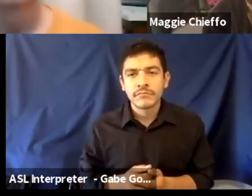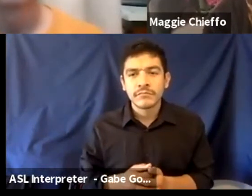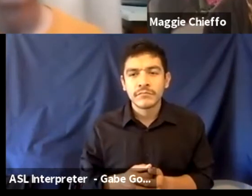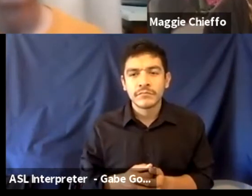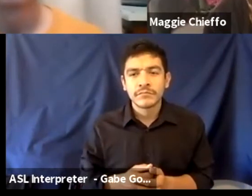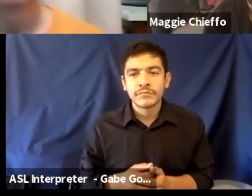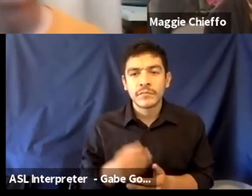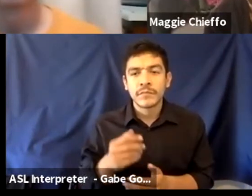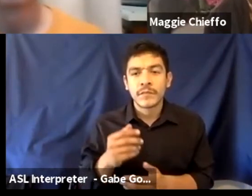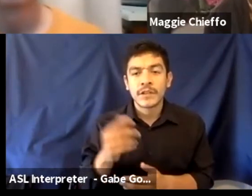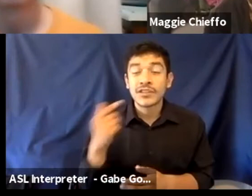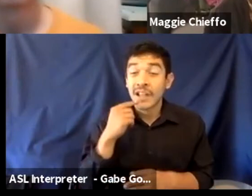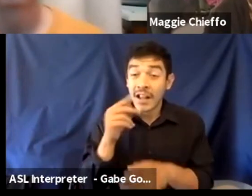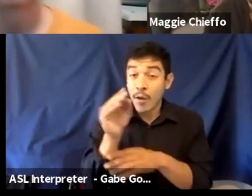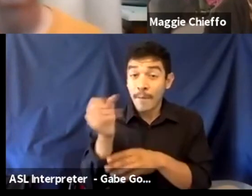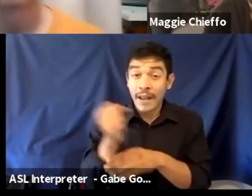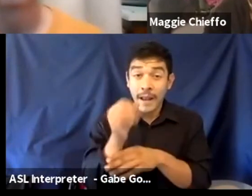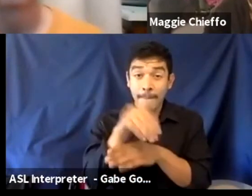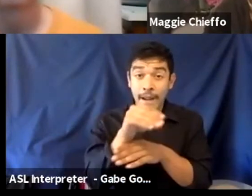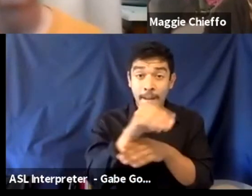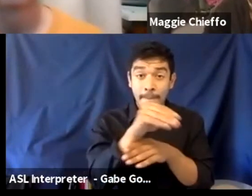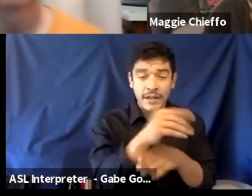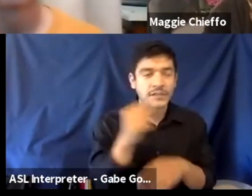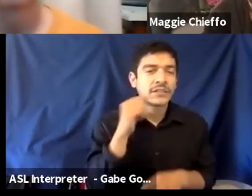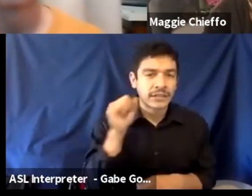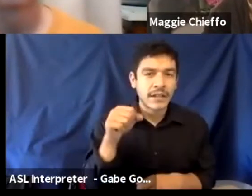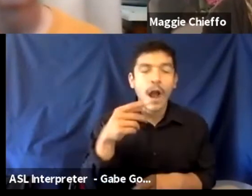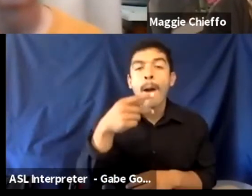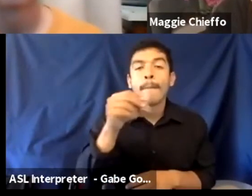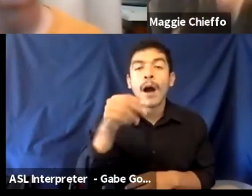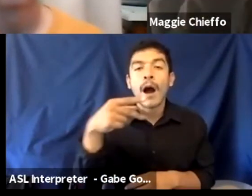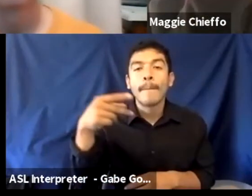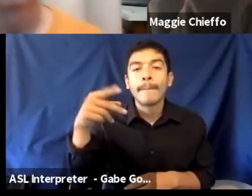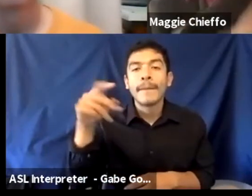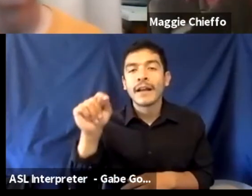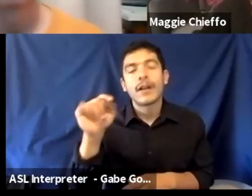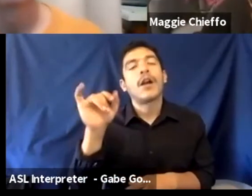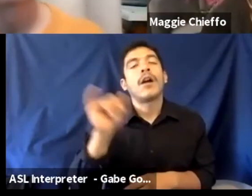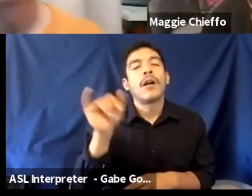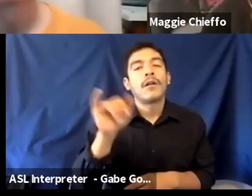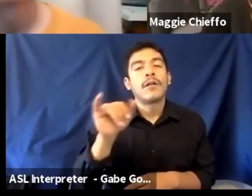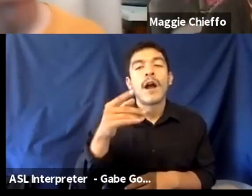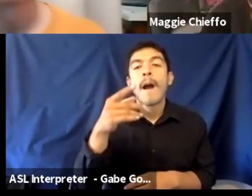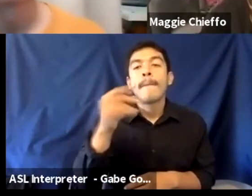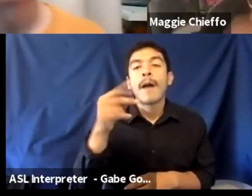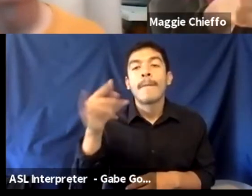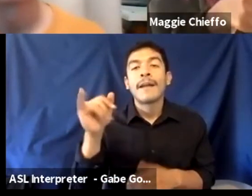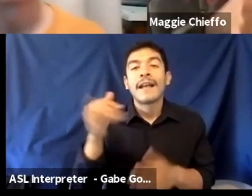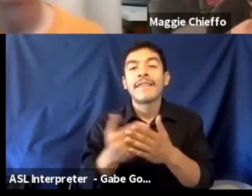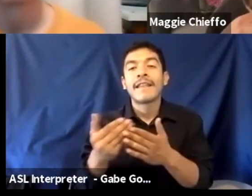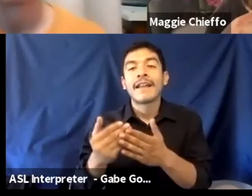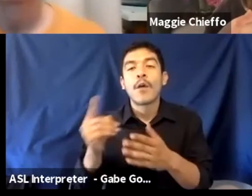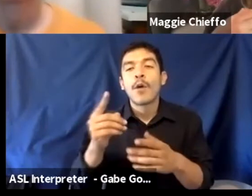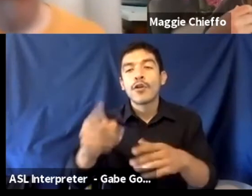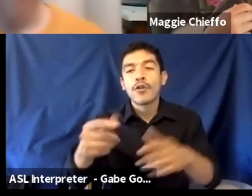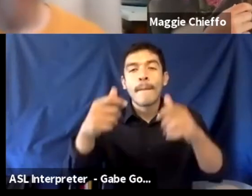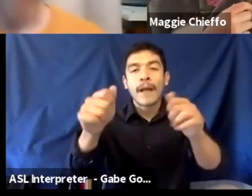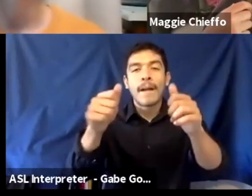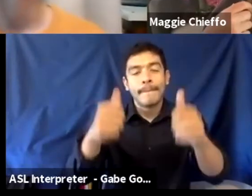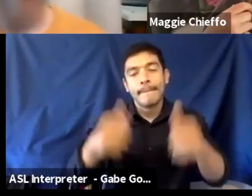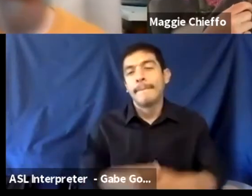Did you say it was a puppet that you made? It's a poppet. It's kind of poppet. like poppy thing where you like. Oh, pop cool. over.